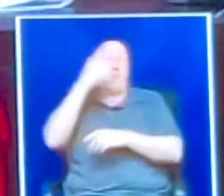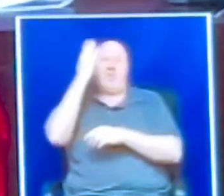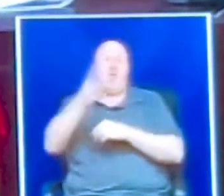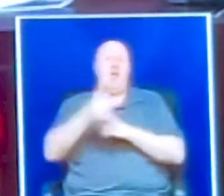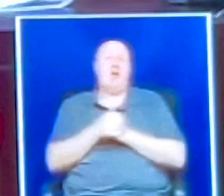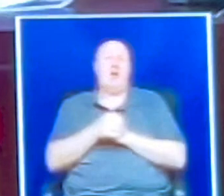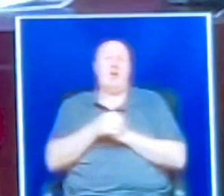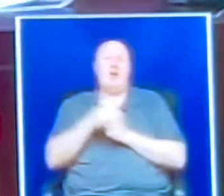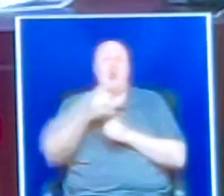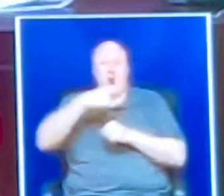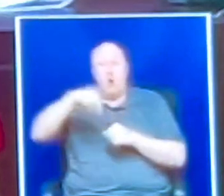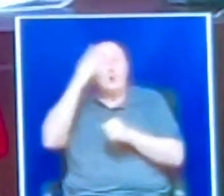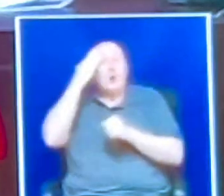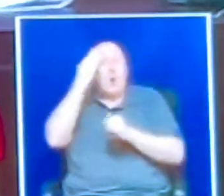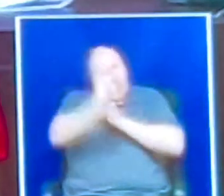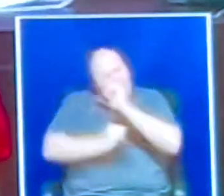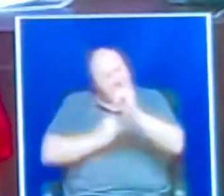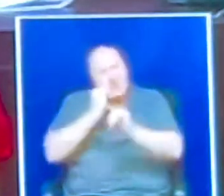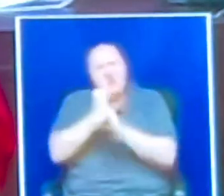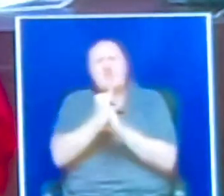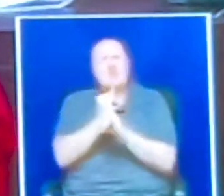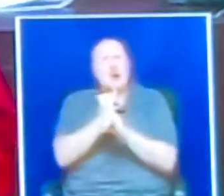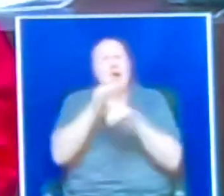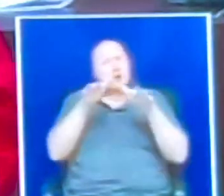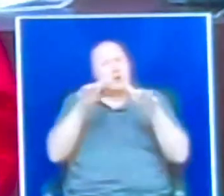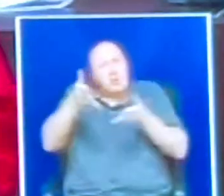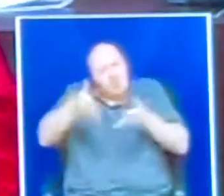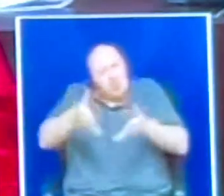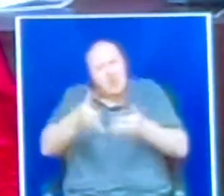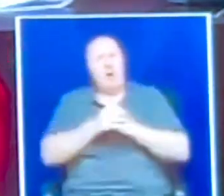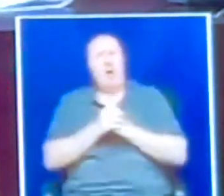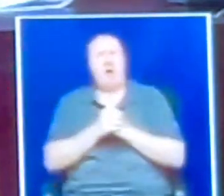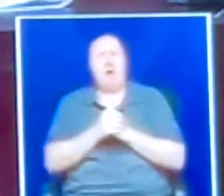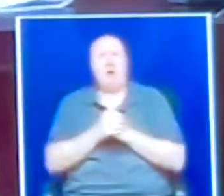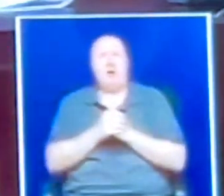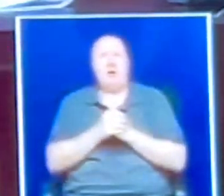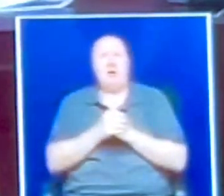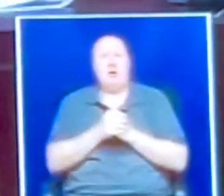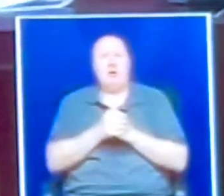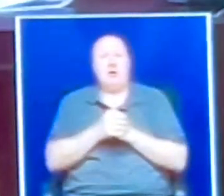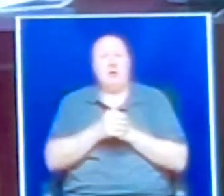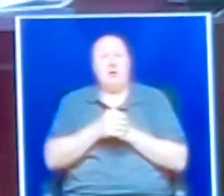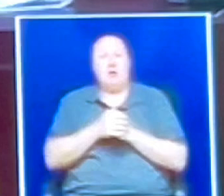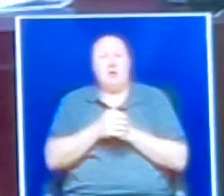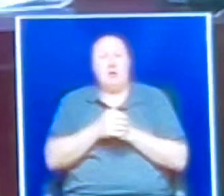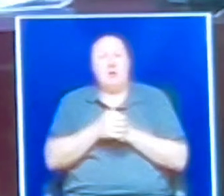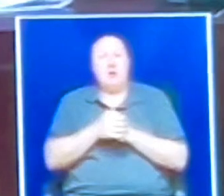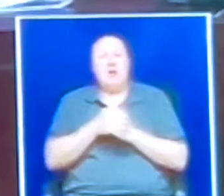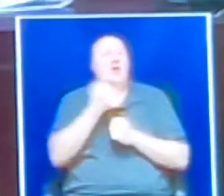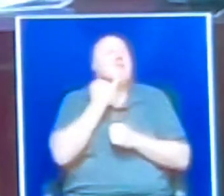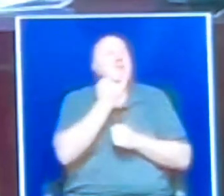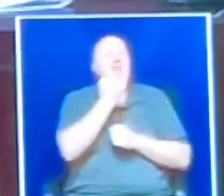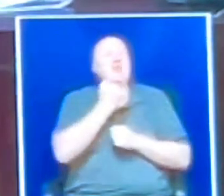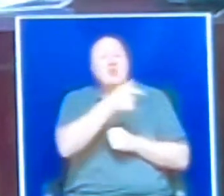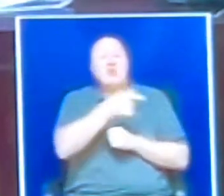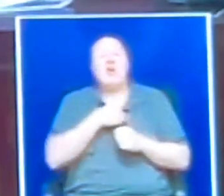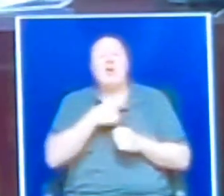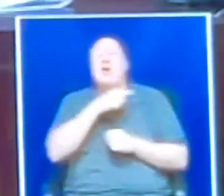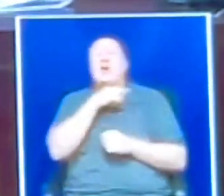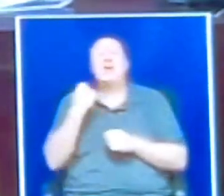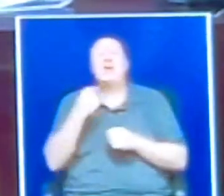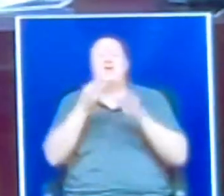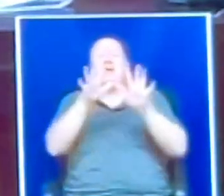that we're international citizens. As we stand here, Israel has massacred over